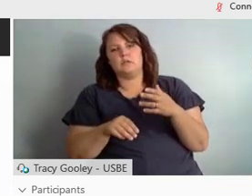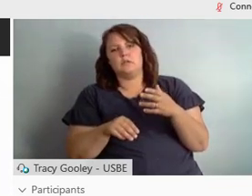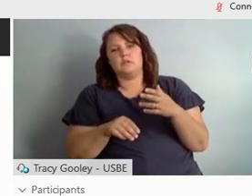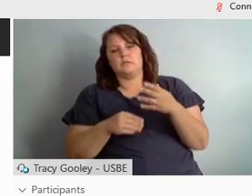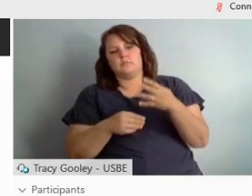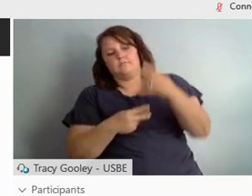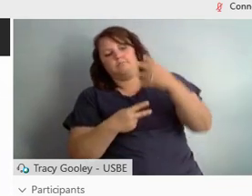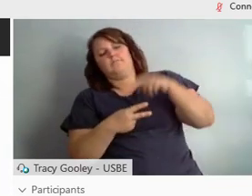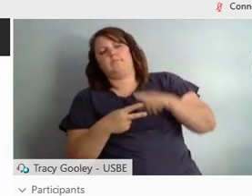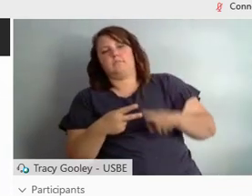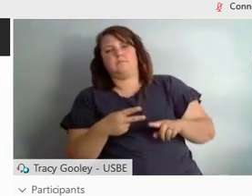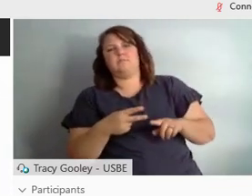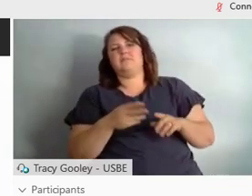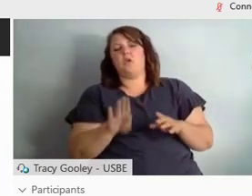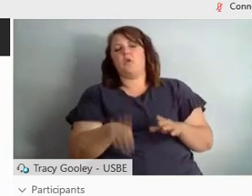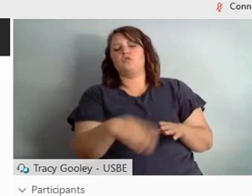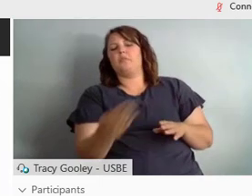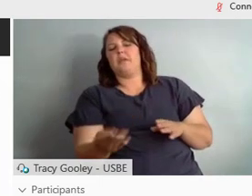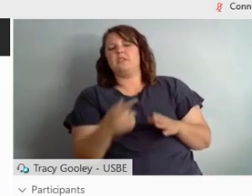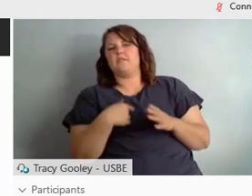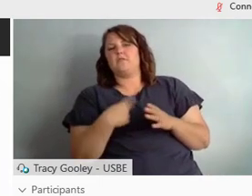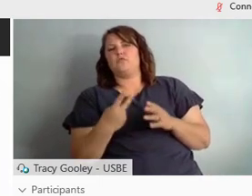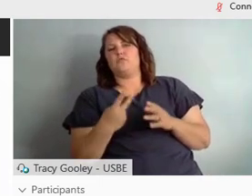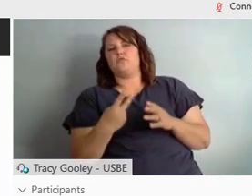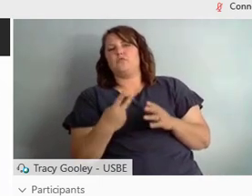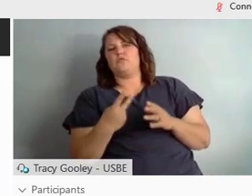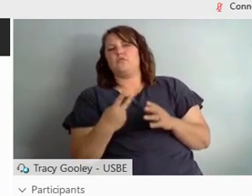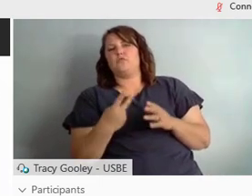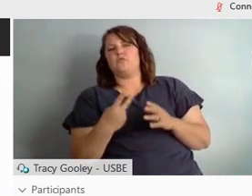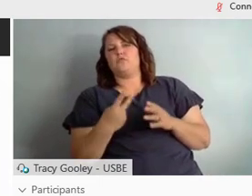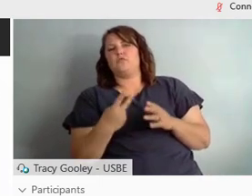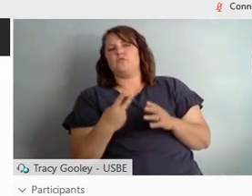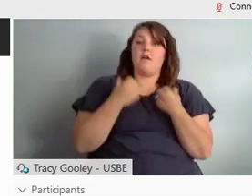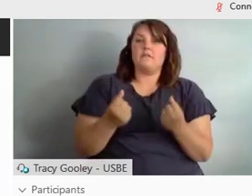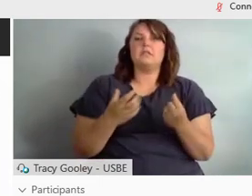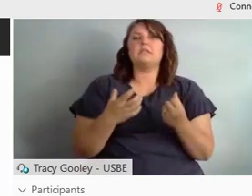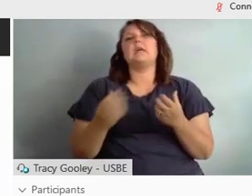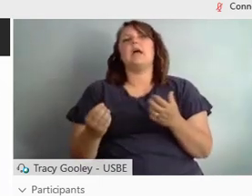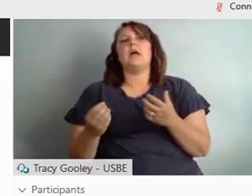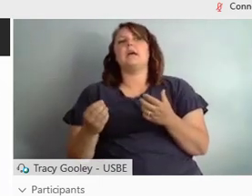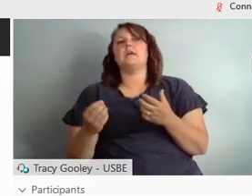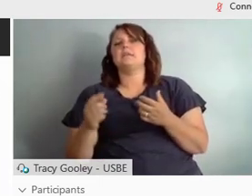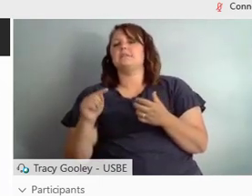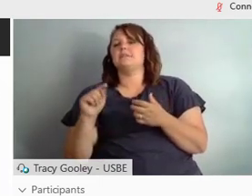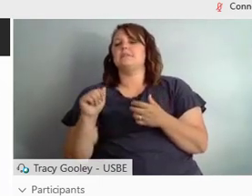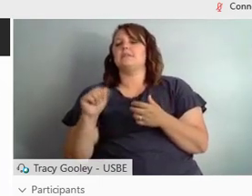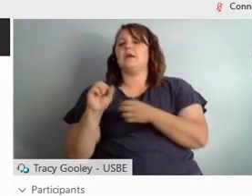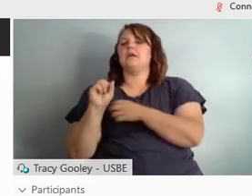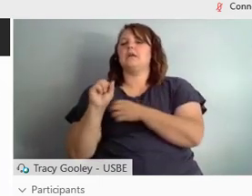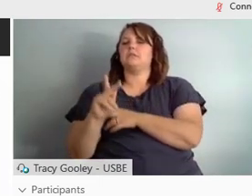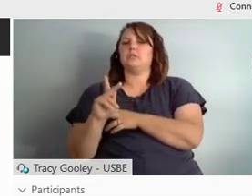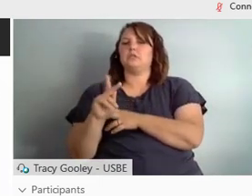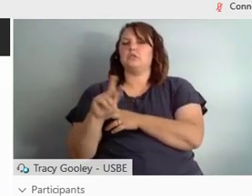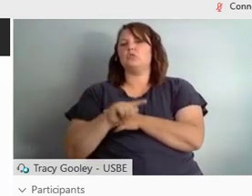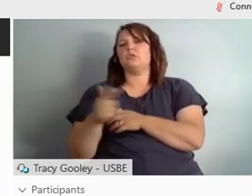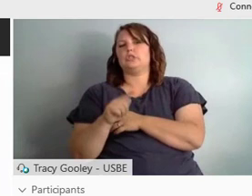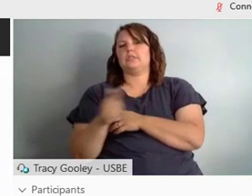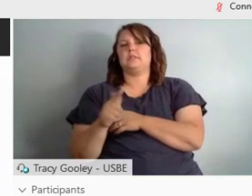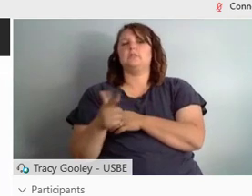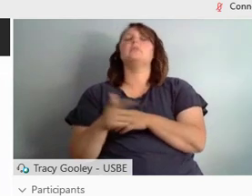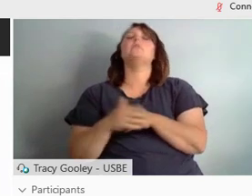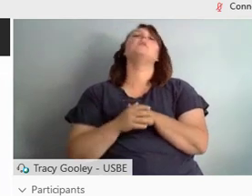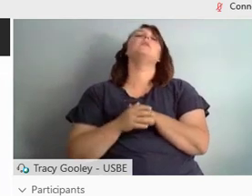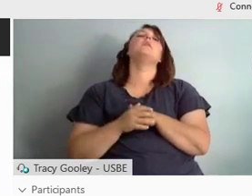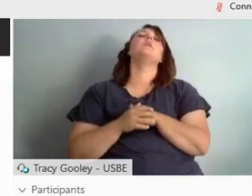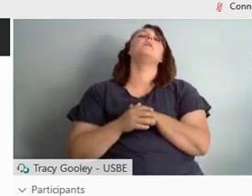there's two more on the, if you turn the page over to 40, self-confidence and task switching. So on these ones,